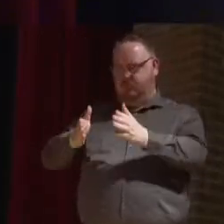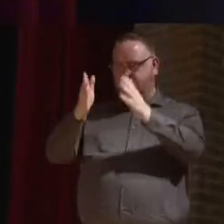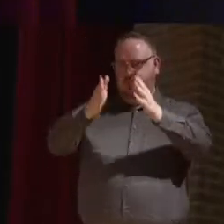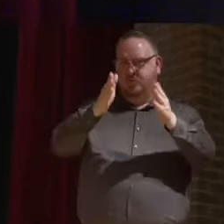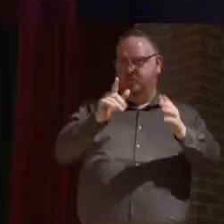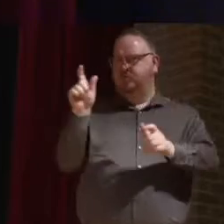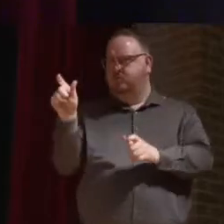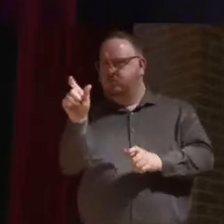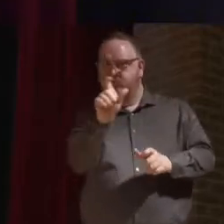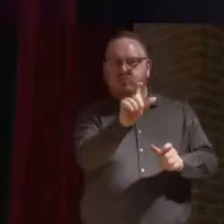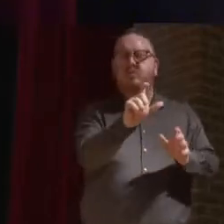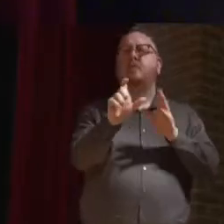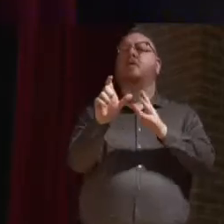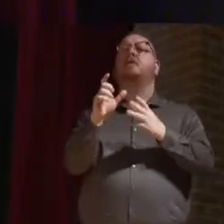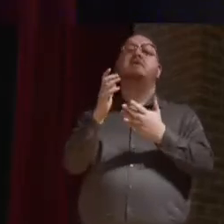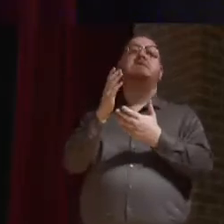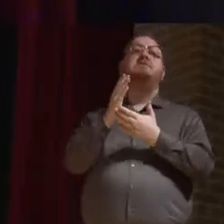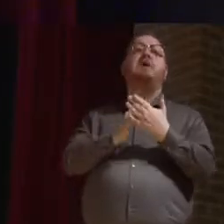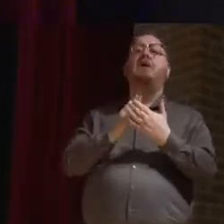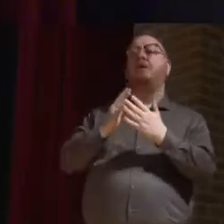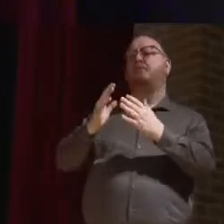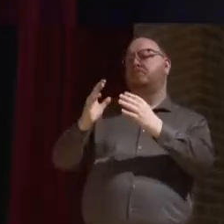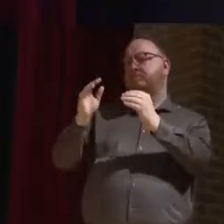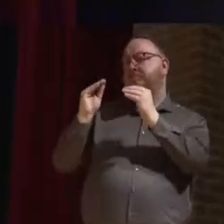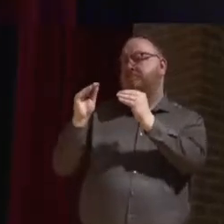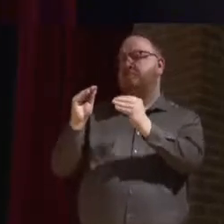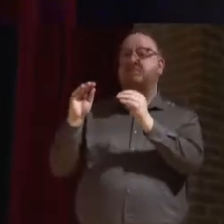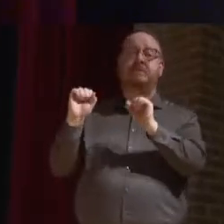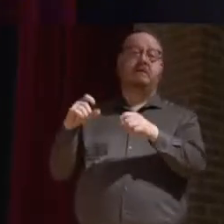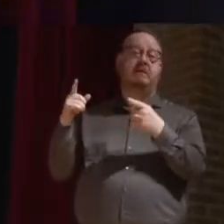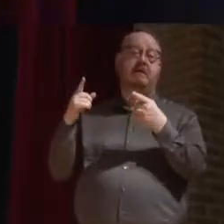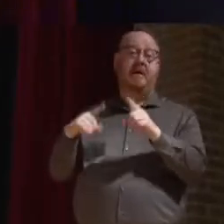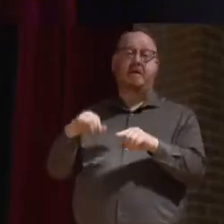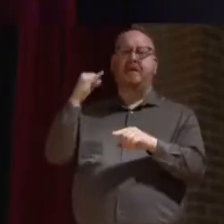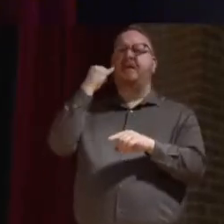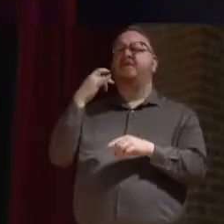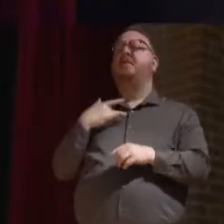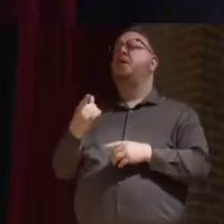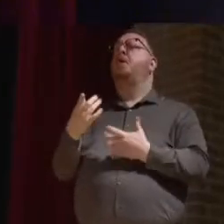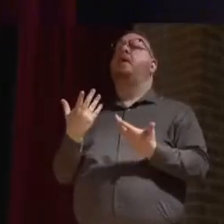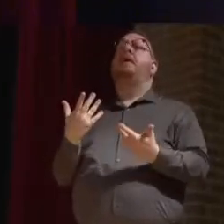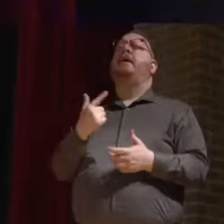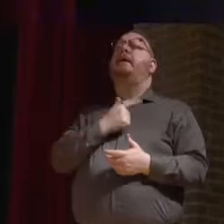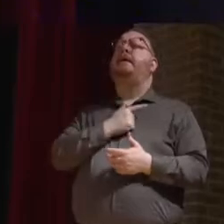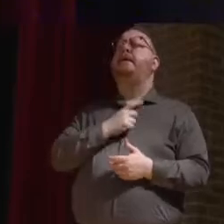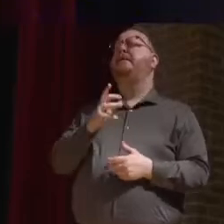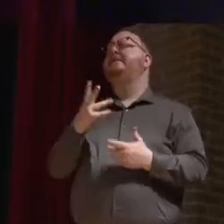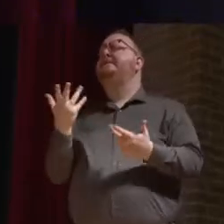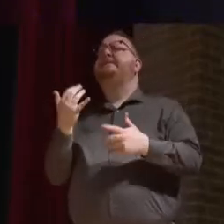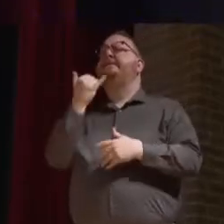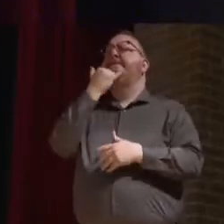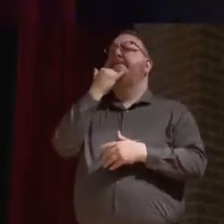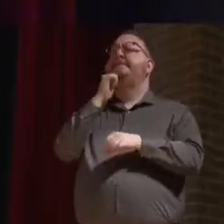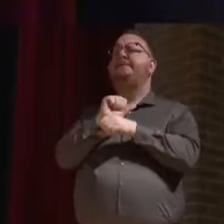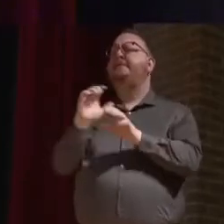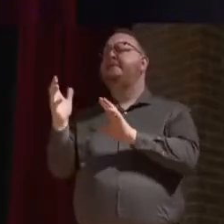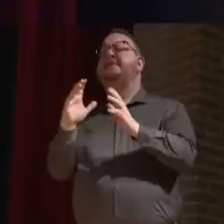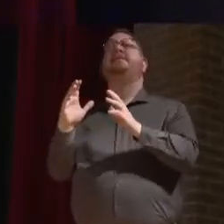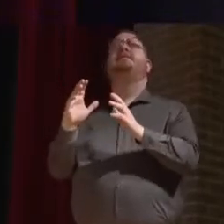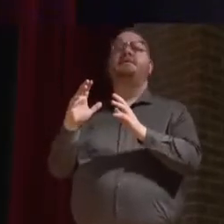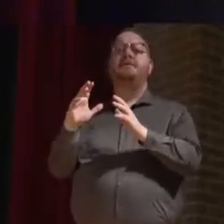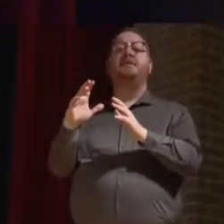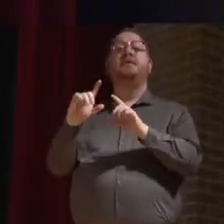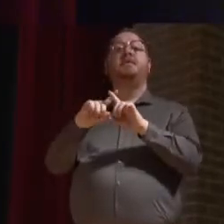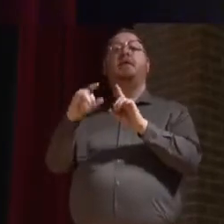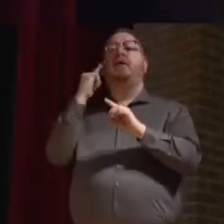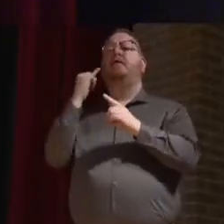so some disruptions in the team happen when people feel like they're not pulling their own weight, but when you have someone and you have them